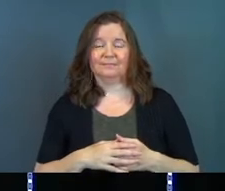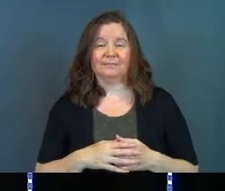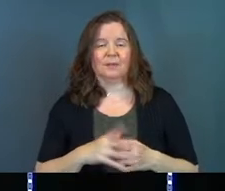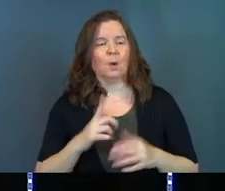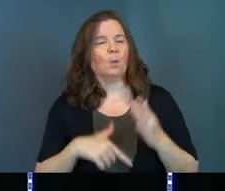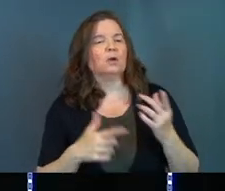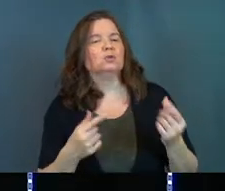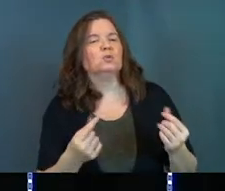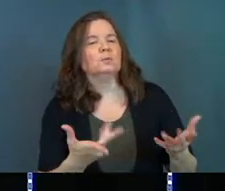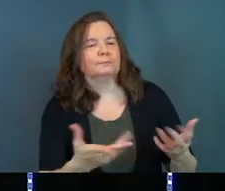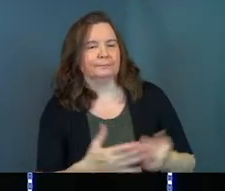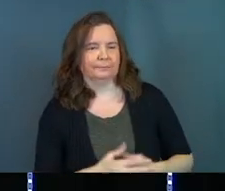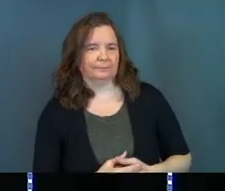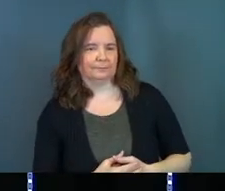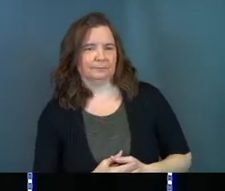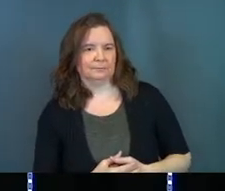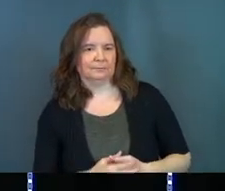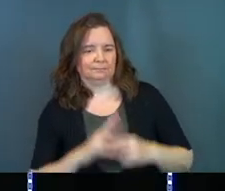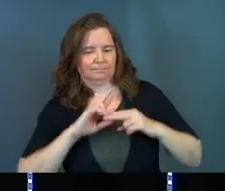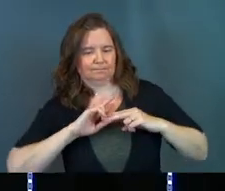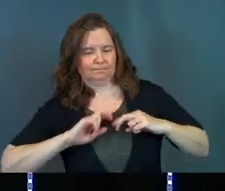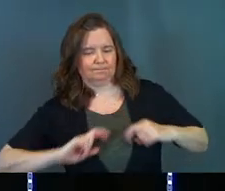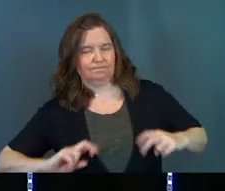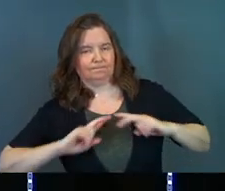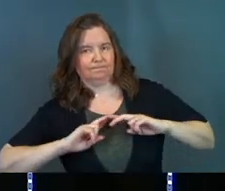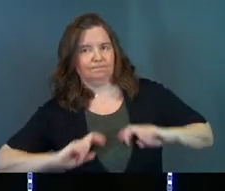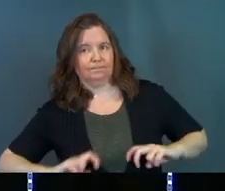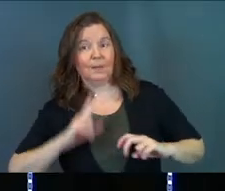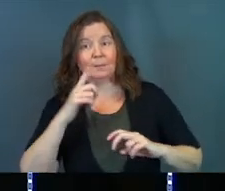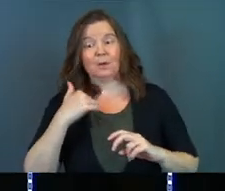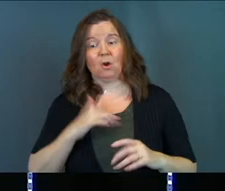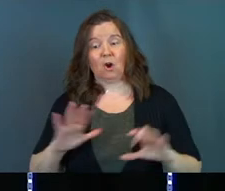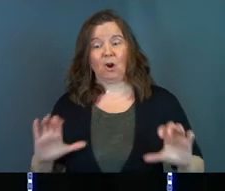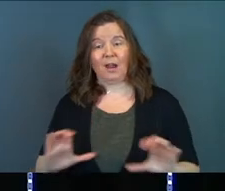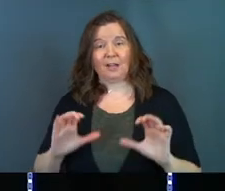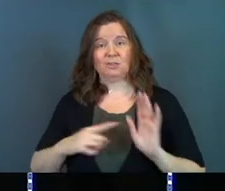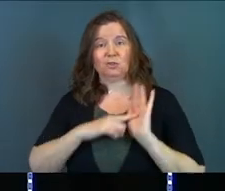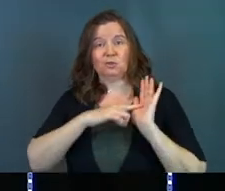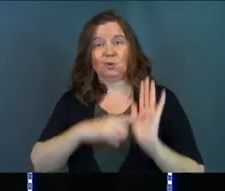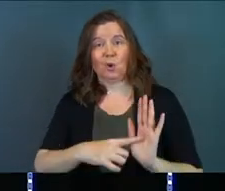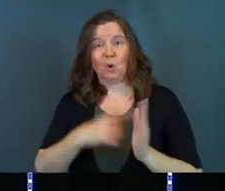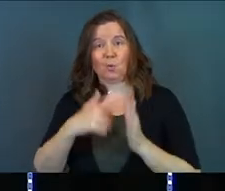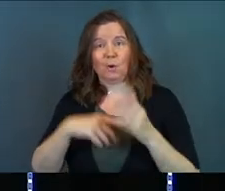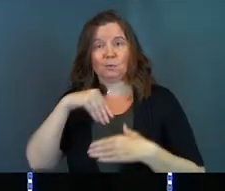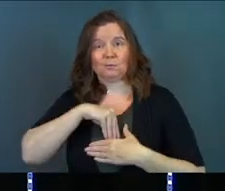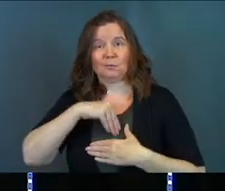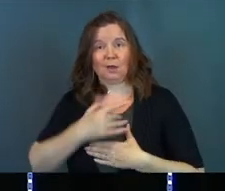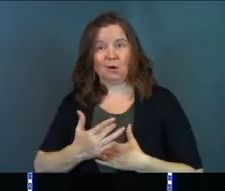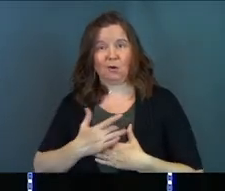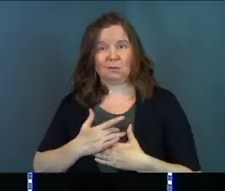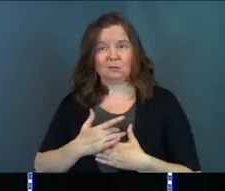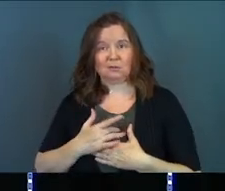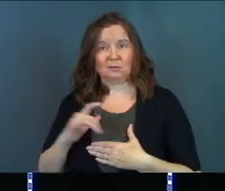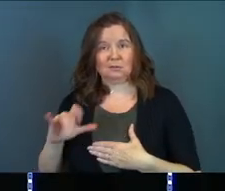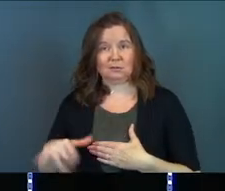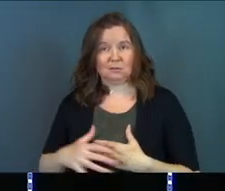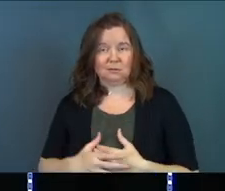But what did you do? Why? Because our actions show what was going on in our